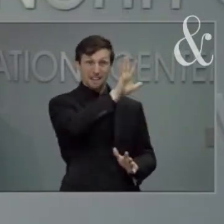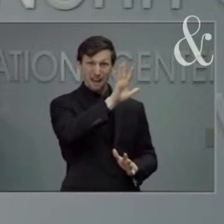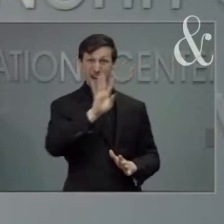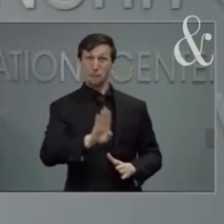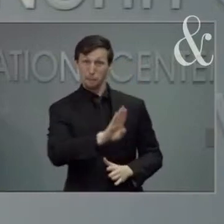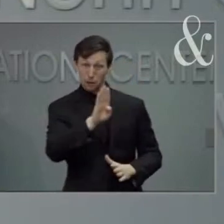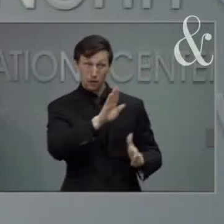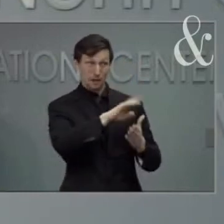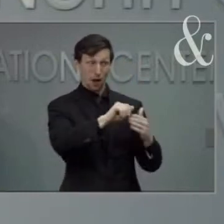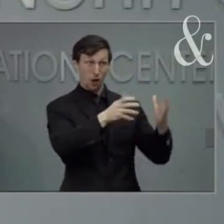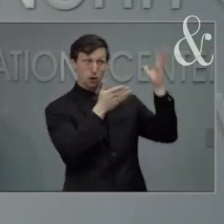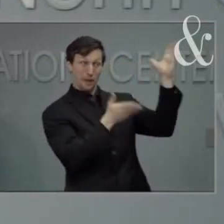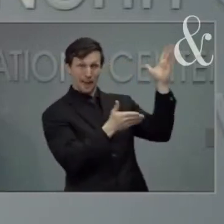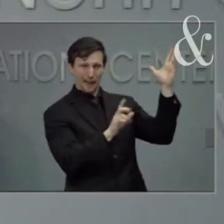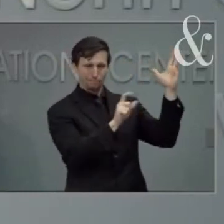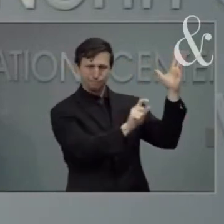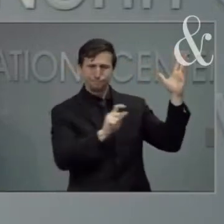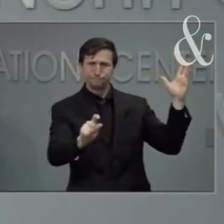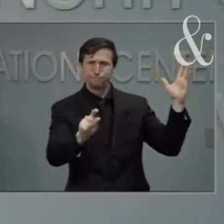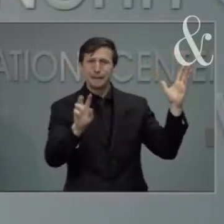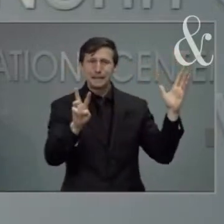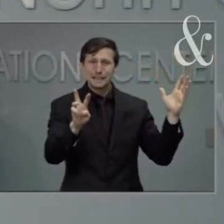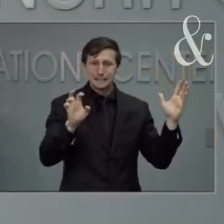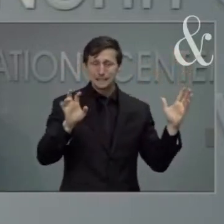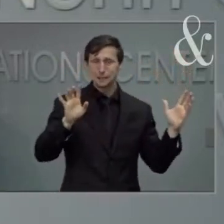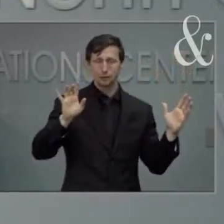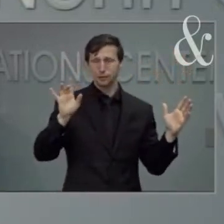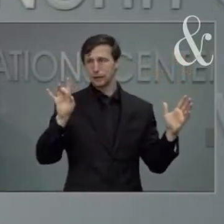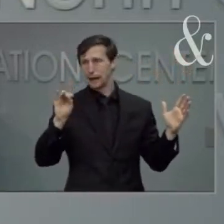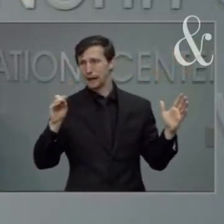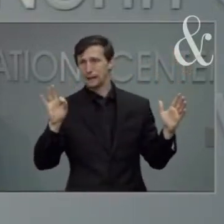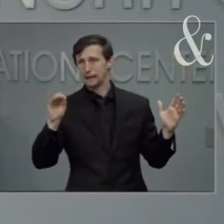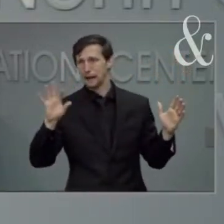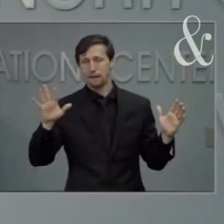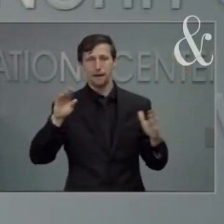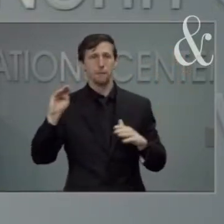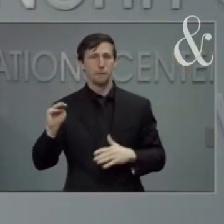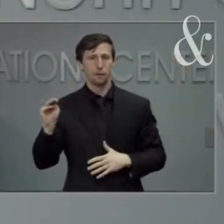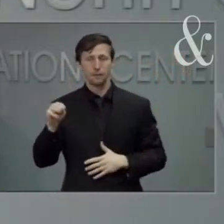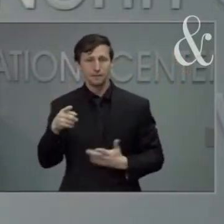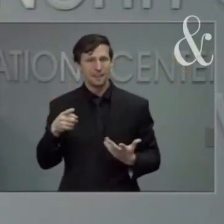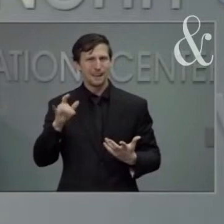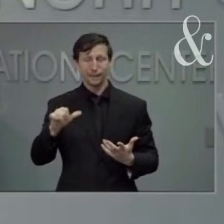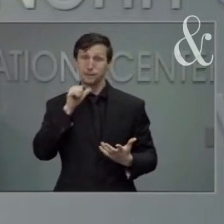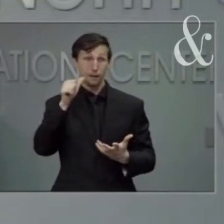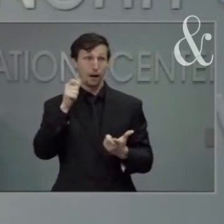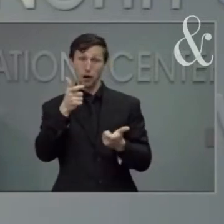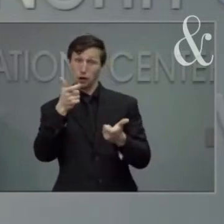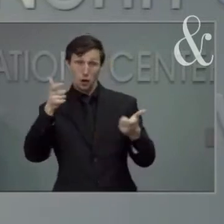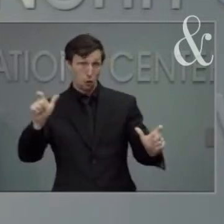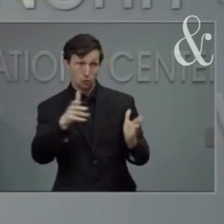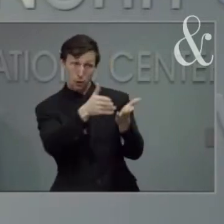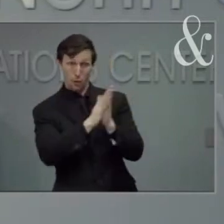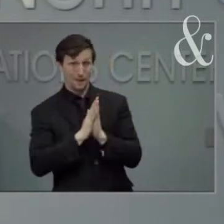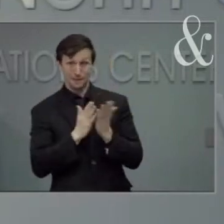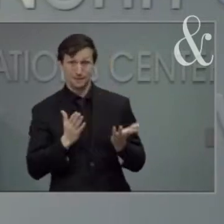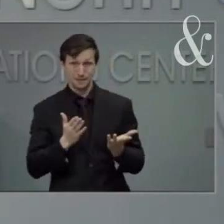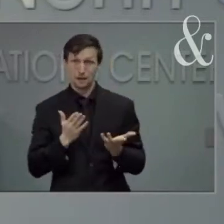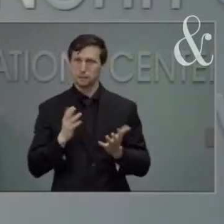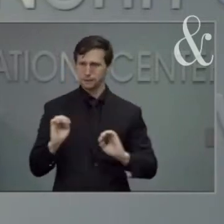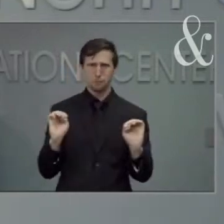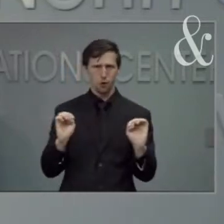is there. So this is not an unreasonable request in an emergency situation. And particularly since